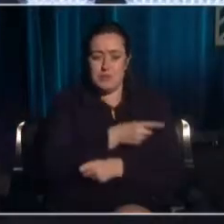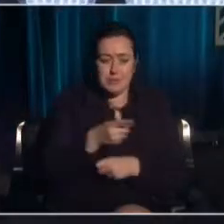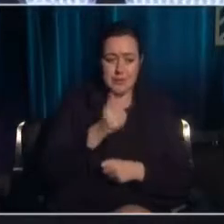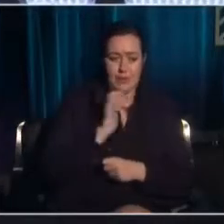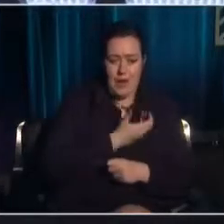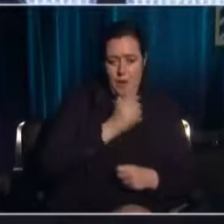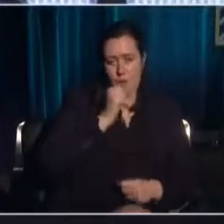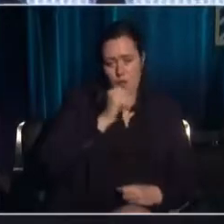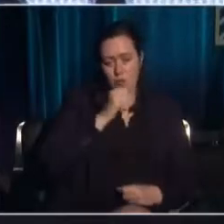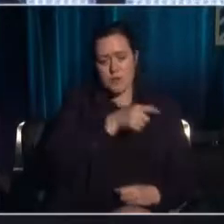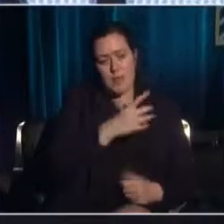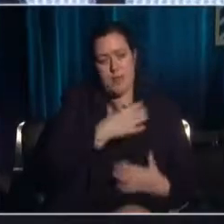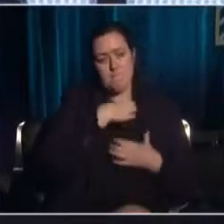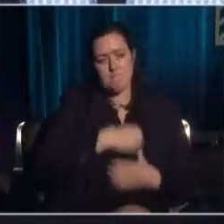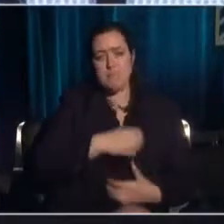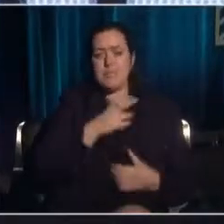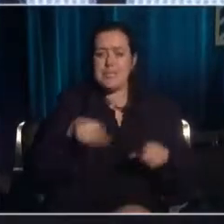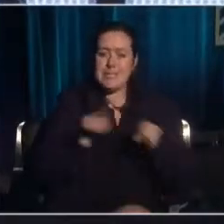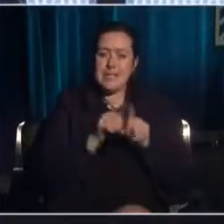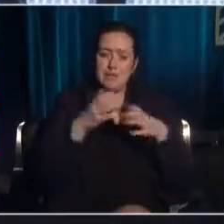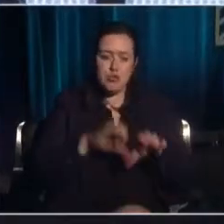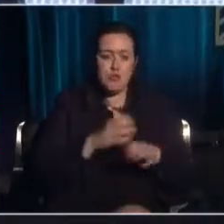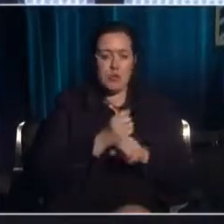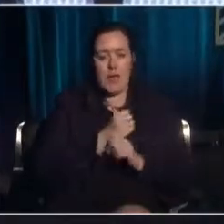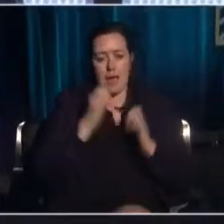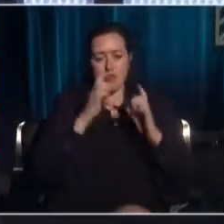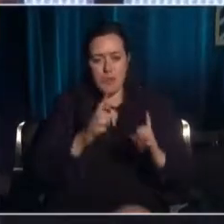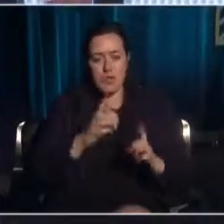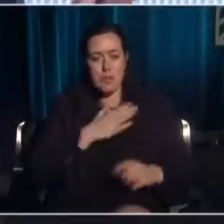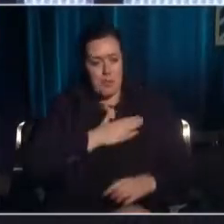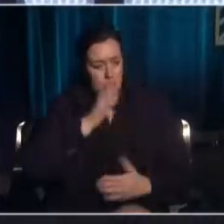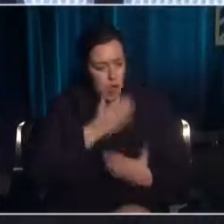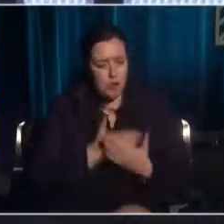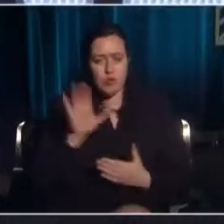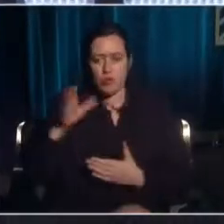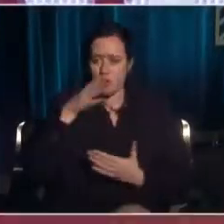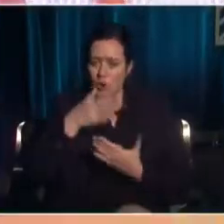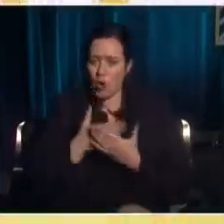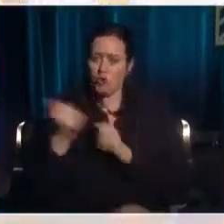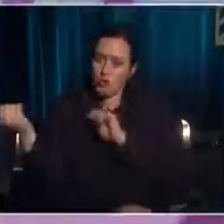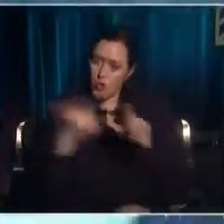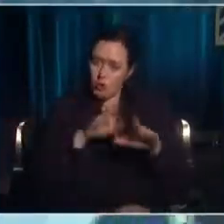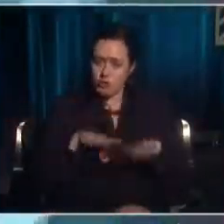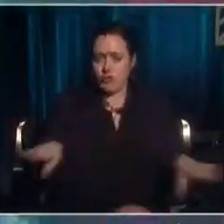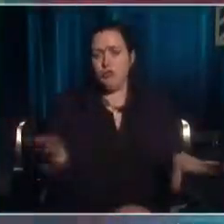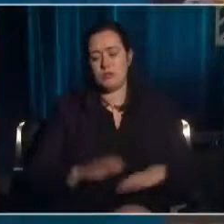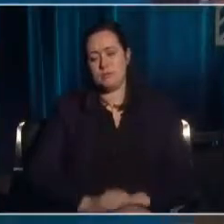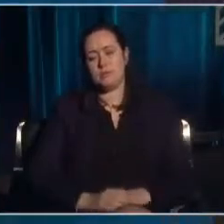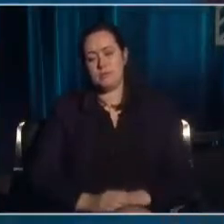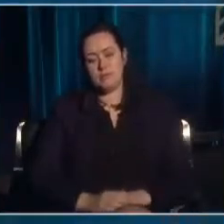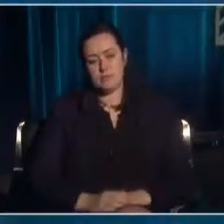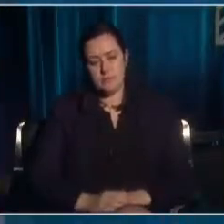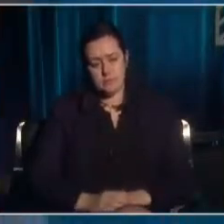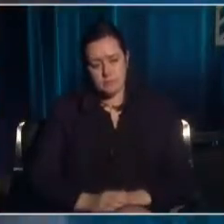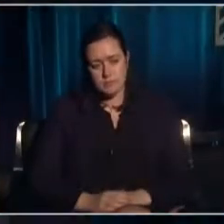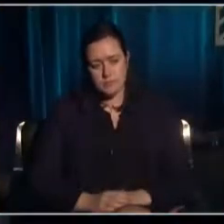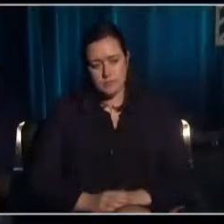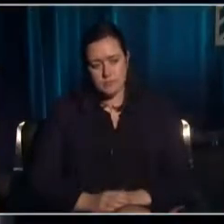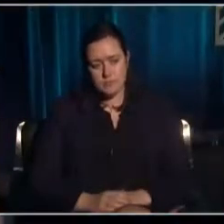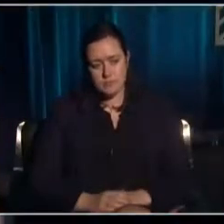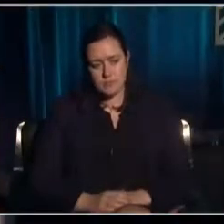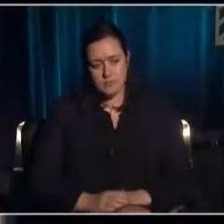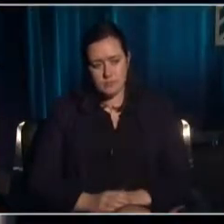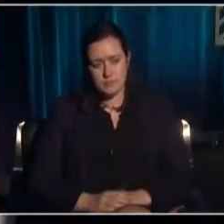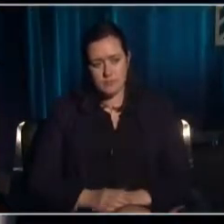to get an education as my daughters and your daughters and all of our children. It is not natural for people to live in